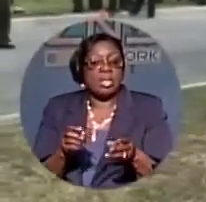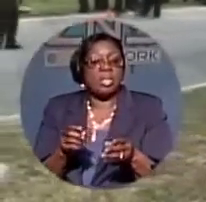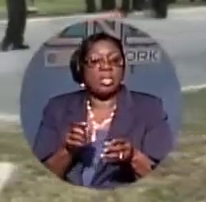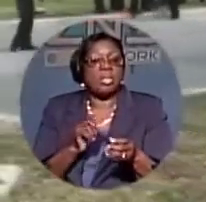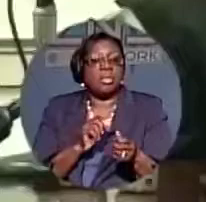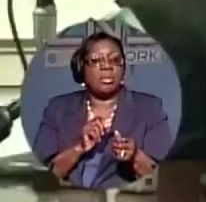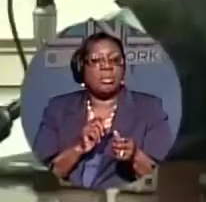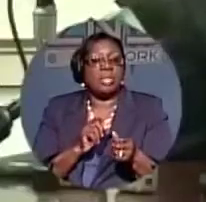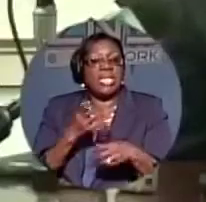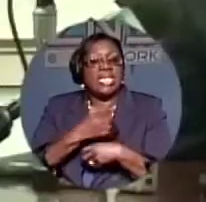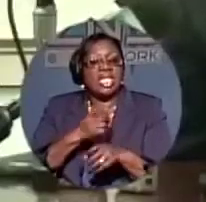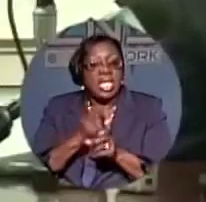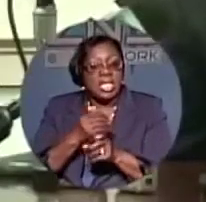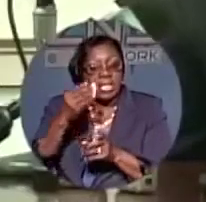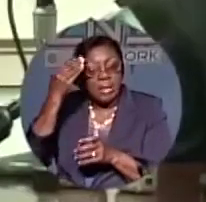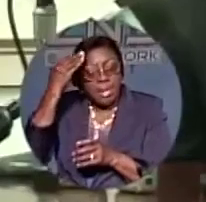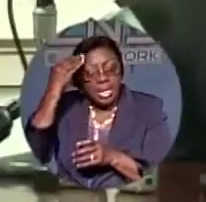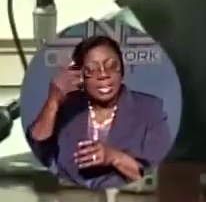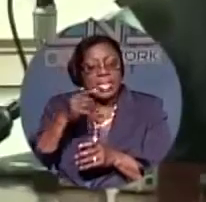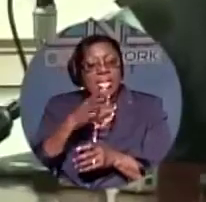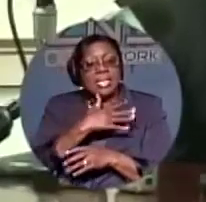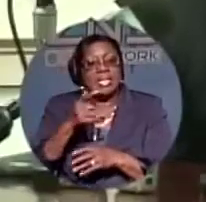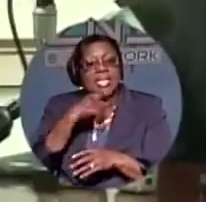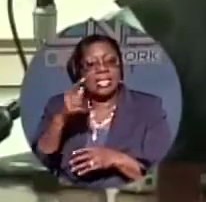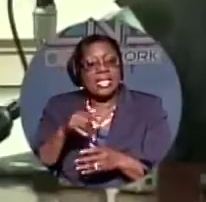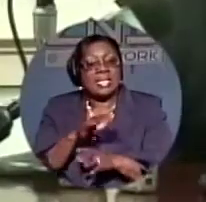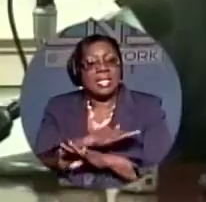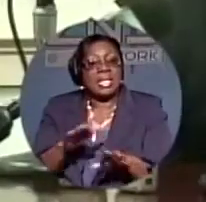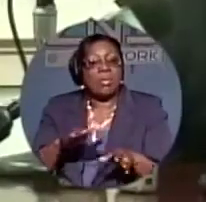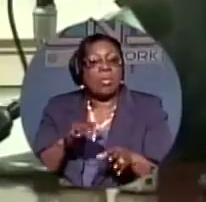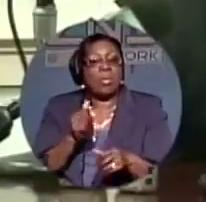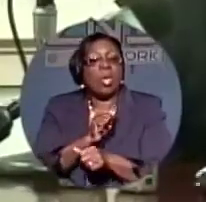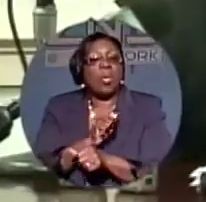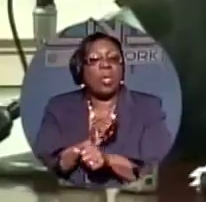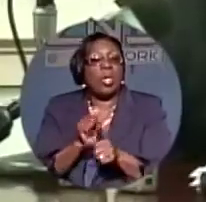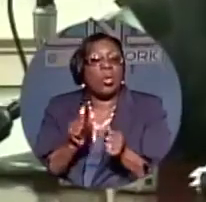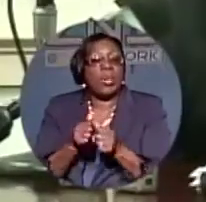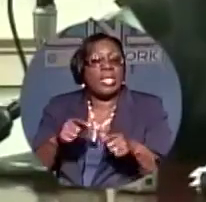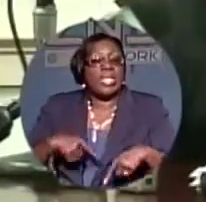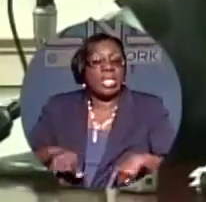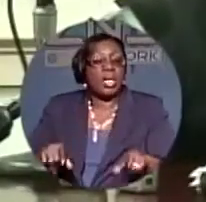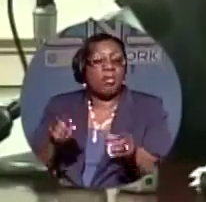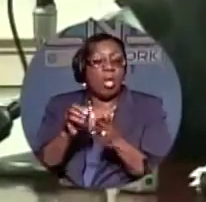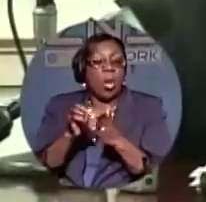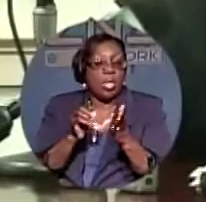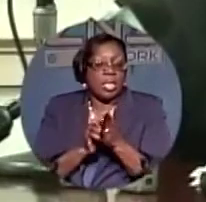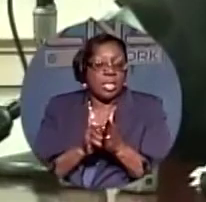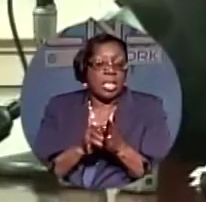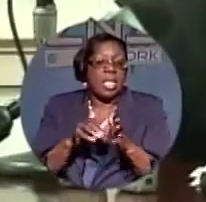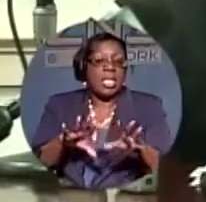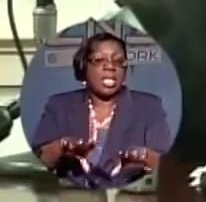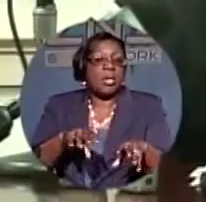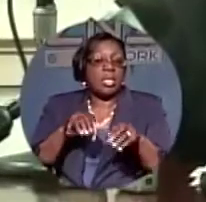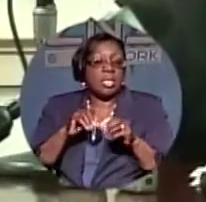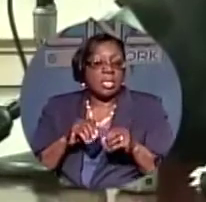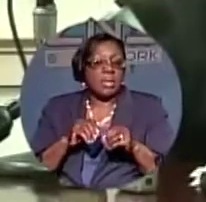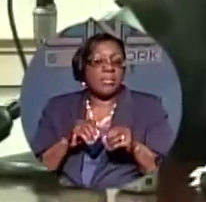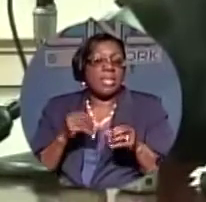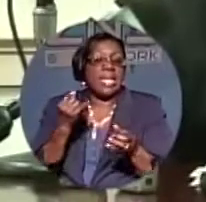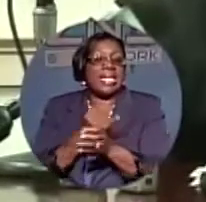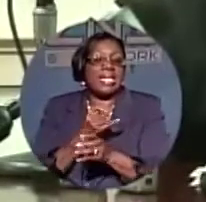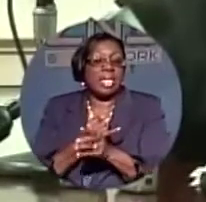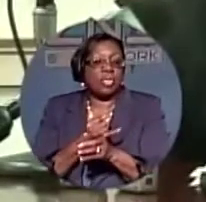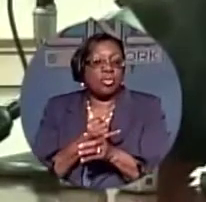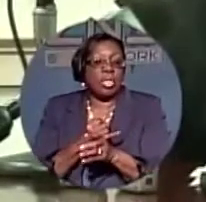then they changed their minds. They said then, okay, we're not going to work to general orders. We accept the industrial agreement. We're going to